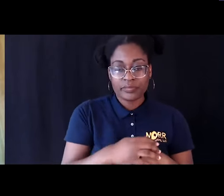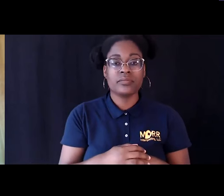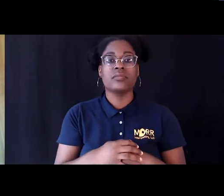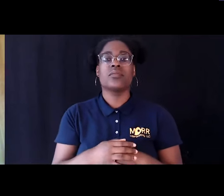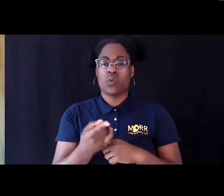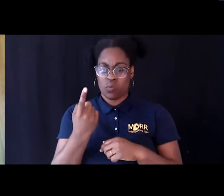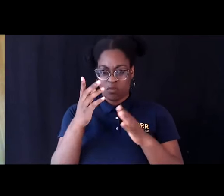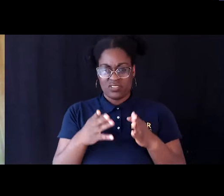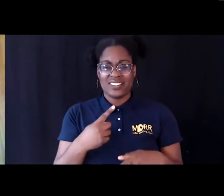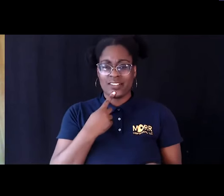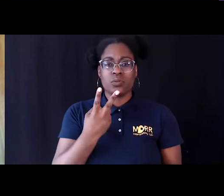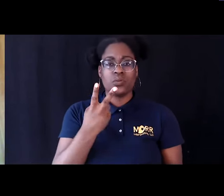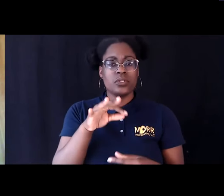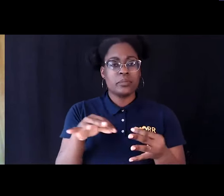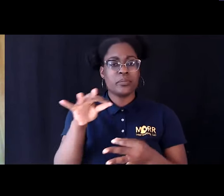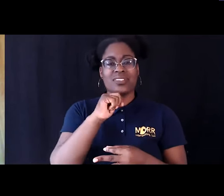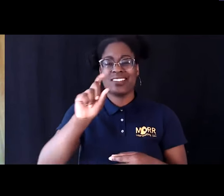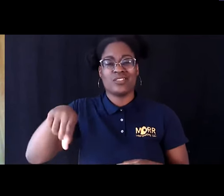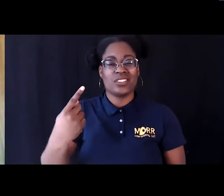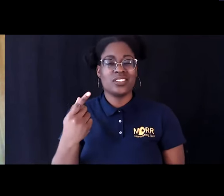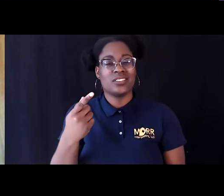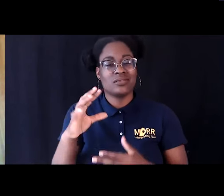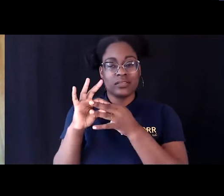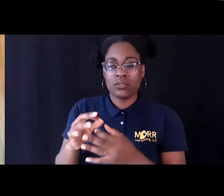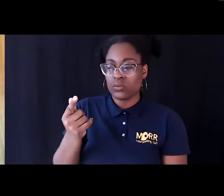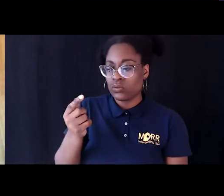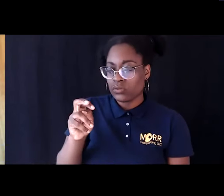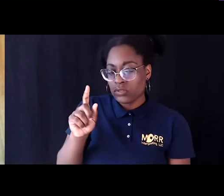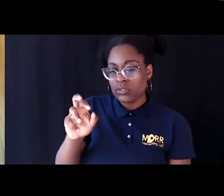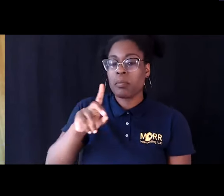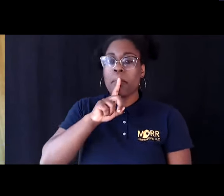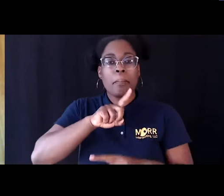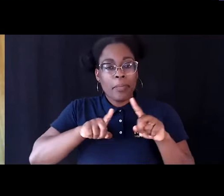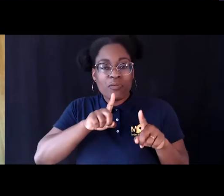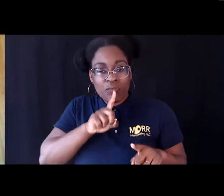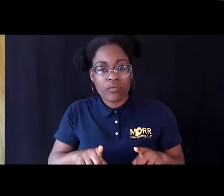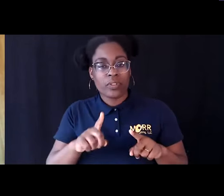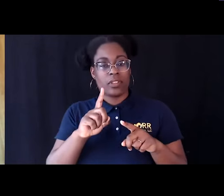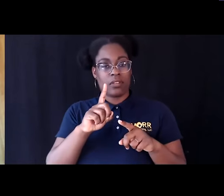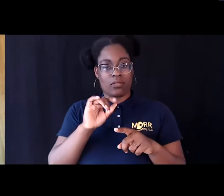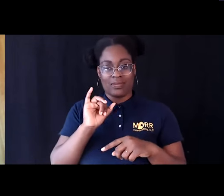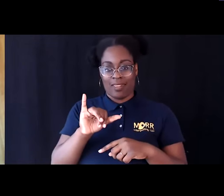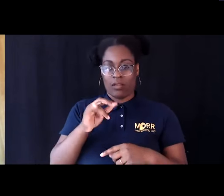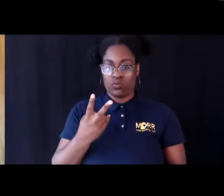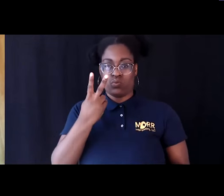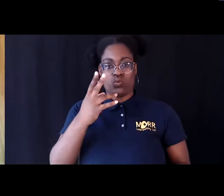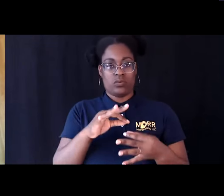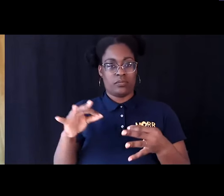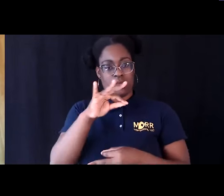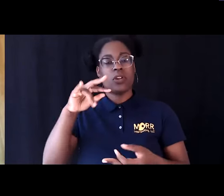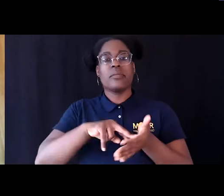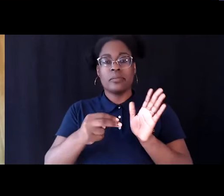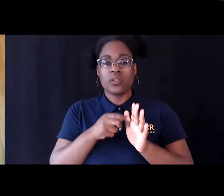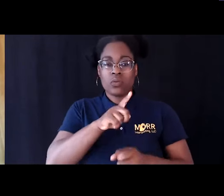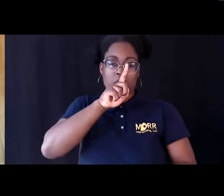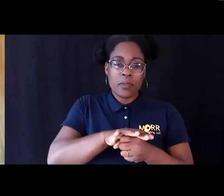identity. Two-Spirit is a role and a commitment to one's community. It's a role and a commitment to your nation. It's a role and a commitment to your